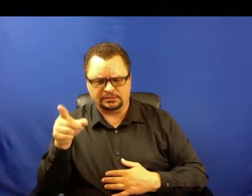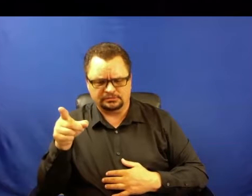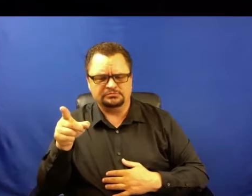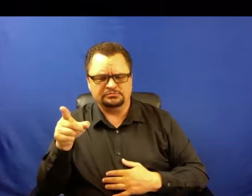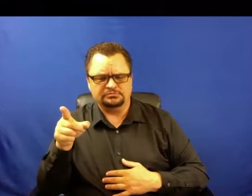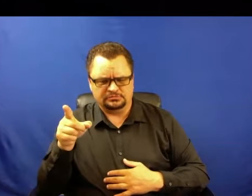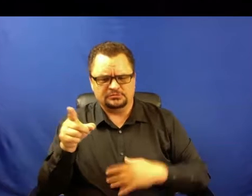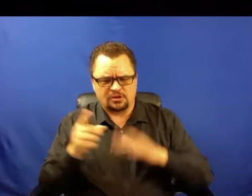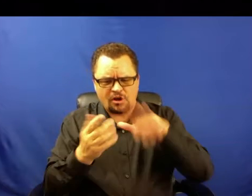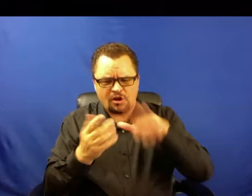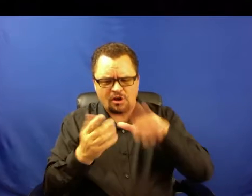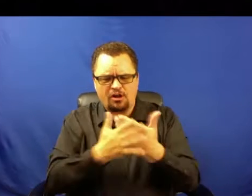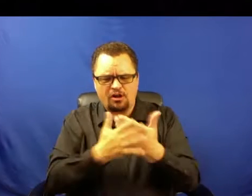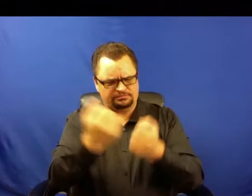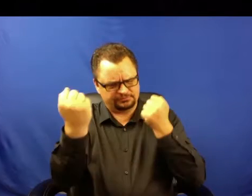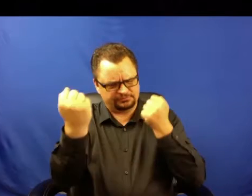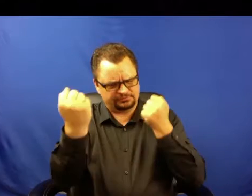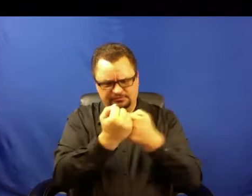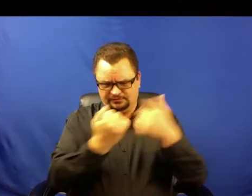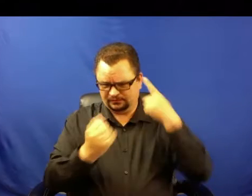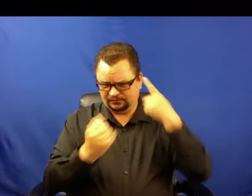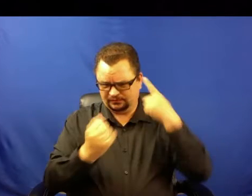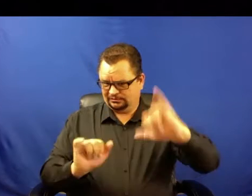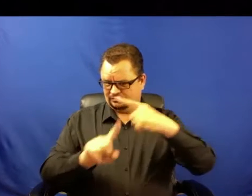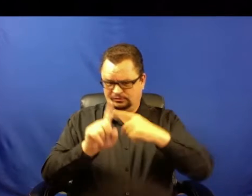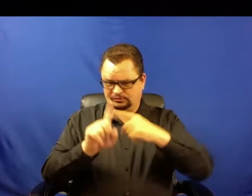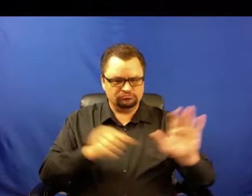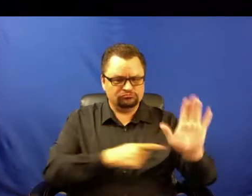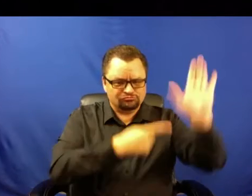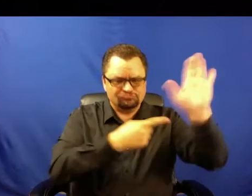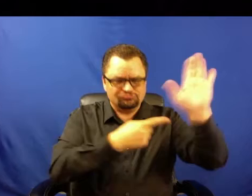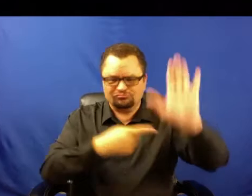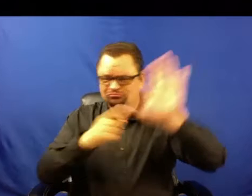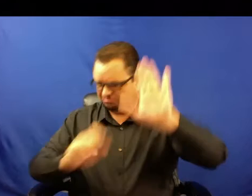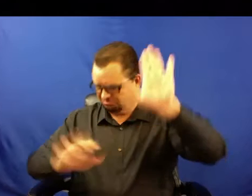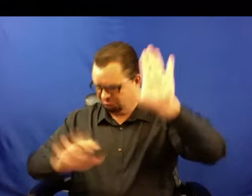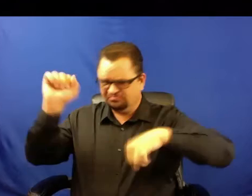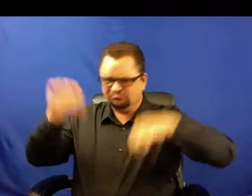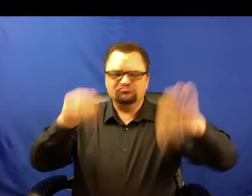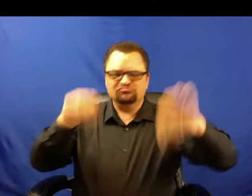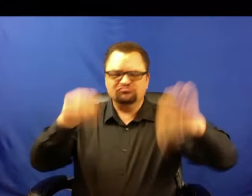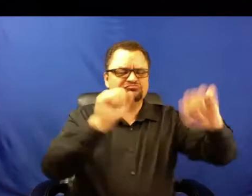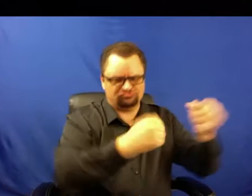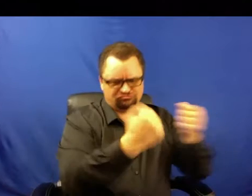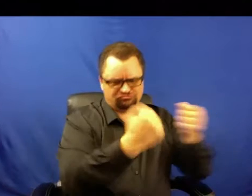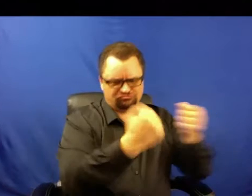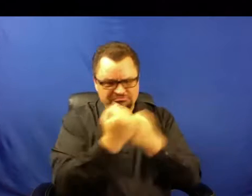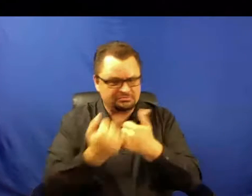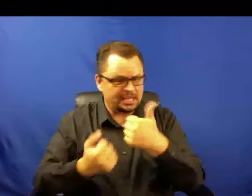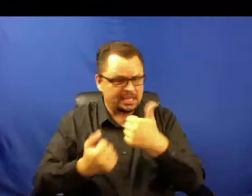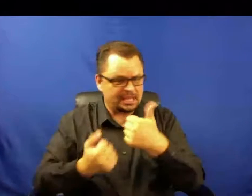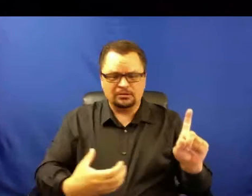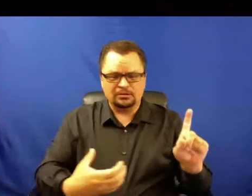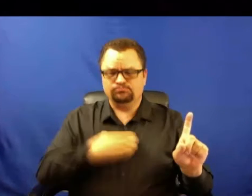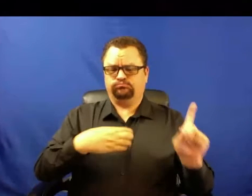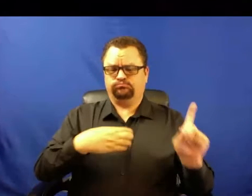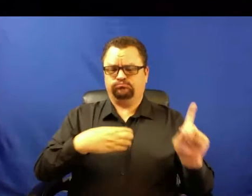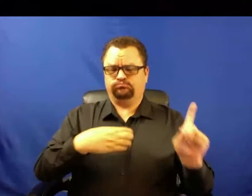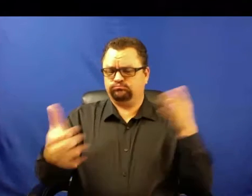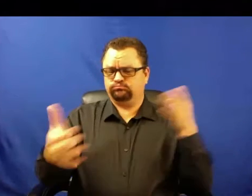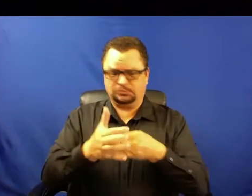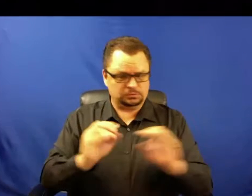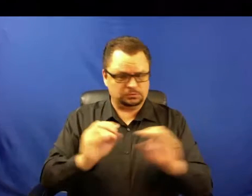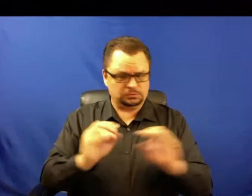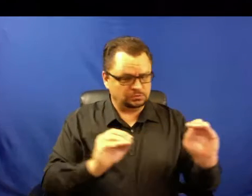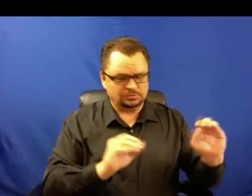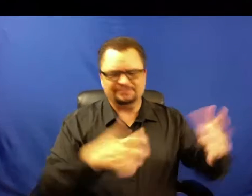Aye. Any opposed? Okay, that's approved. Now, I think that brings us to the end of the